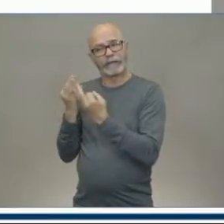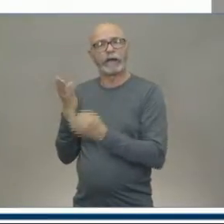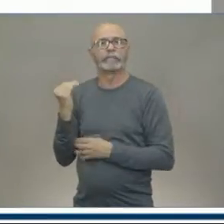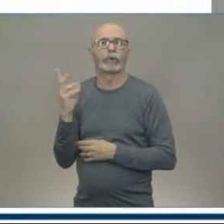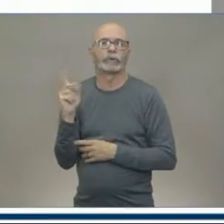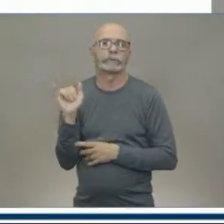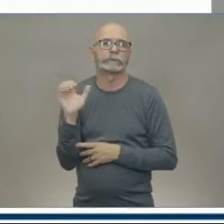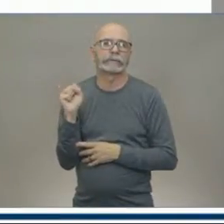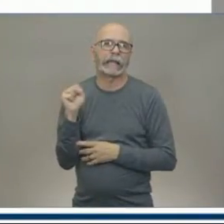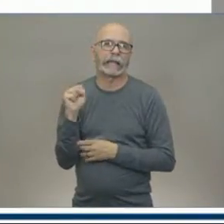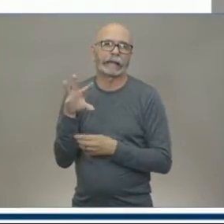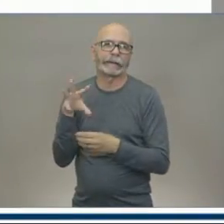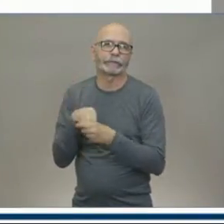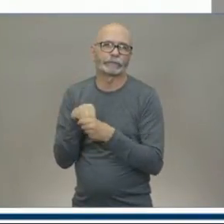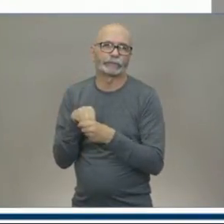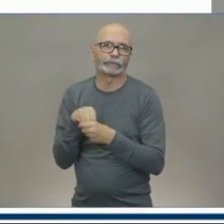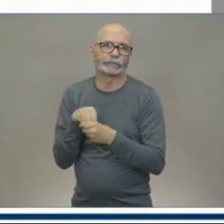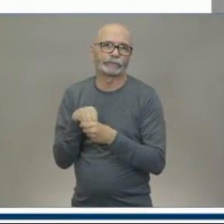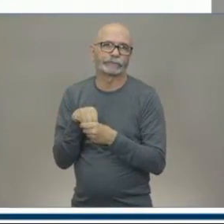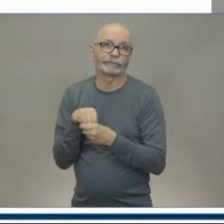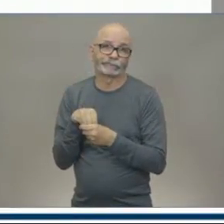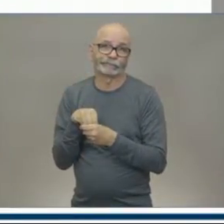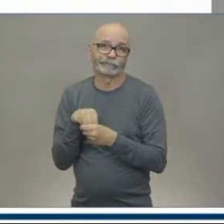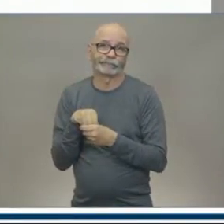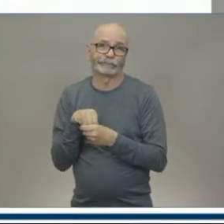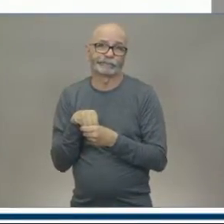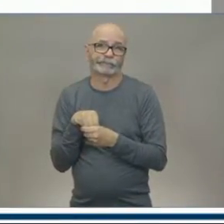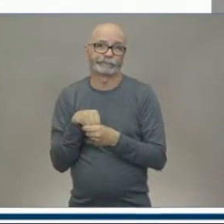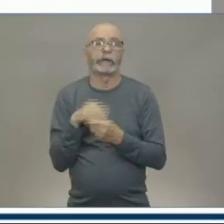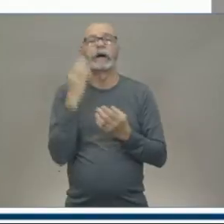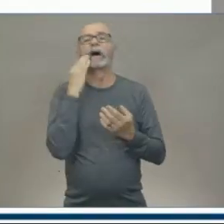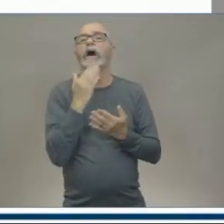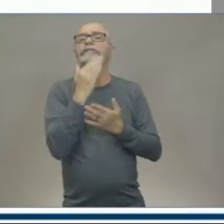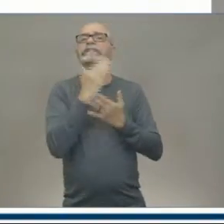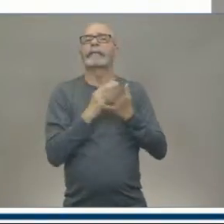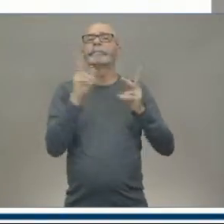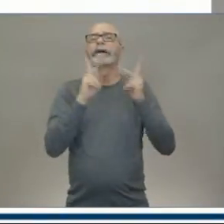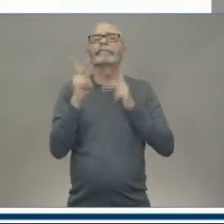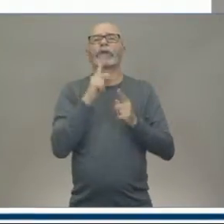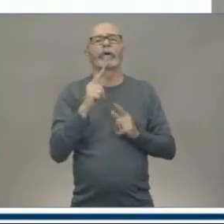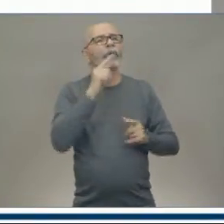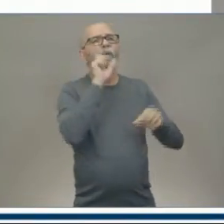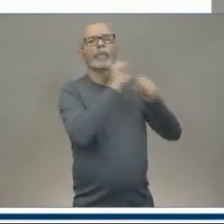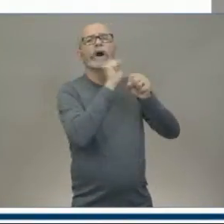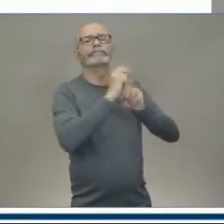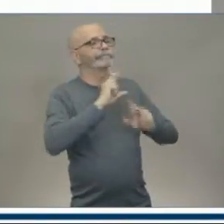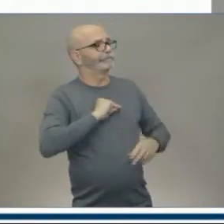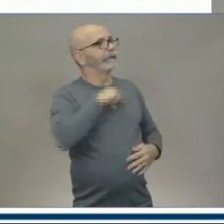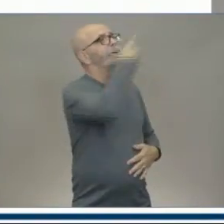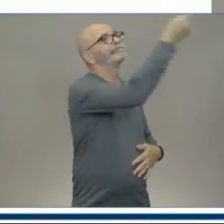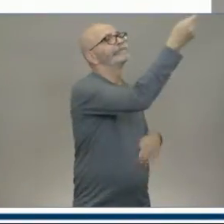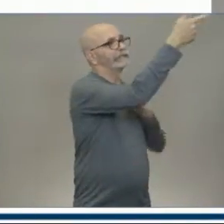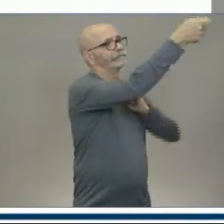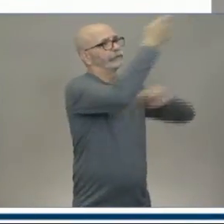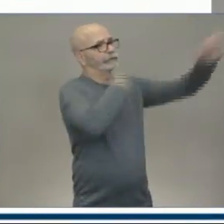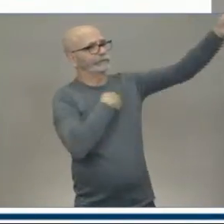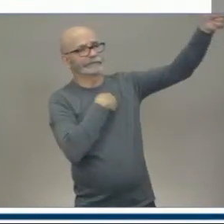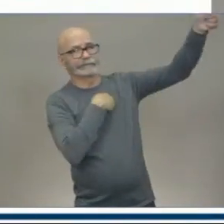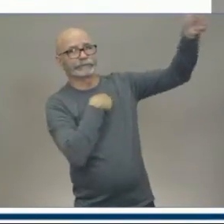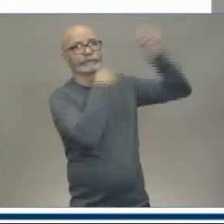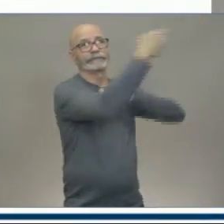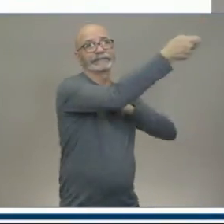you talked about, rotational workers and how we manage that. We're in direct conversation with the other Atlantic provinces